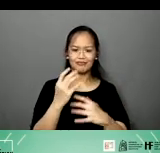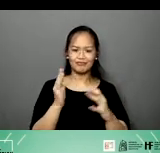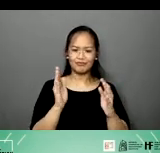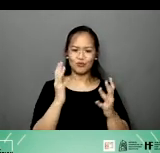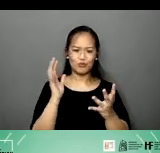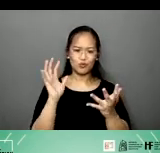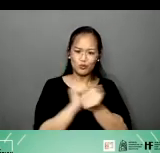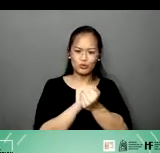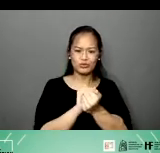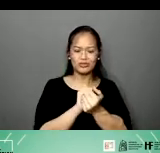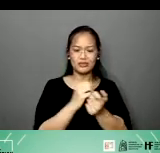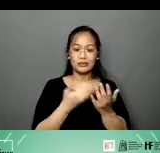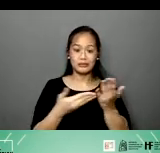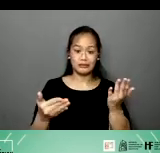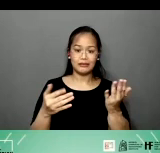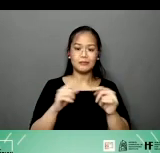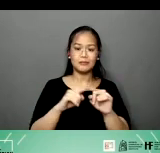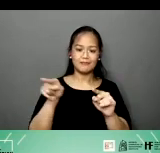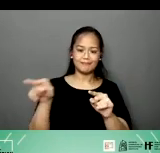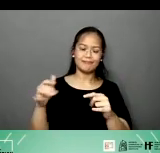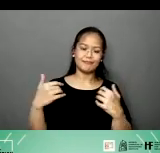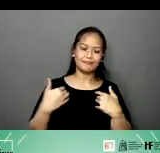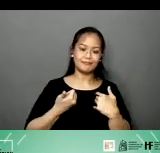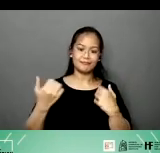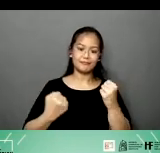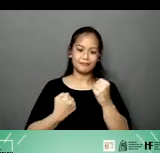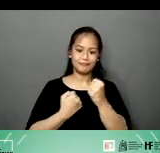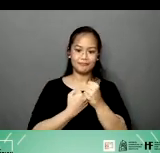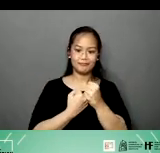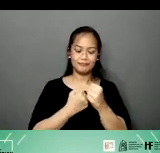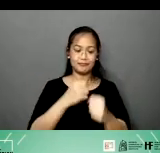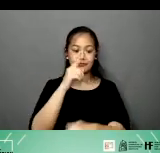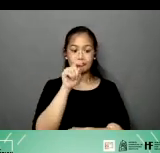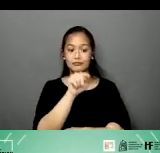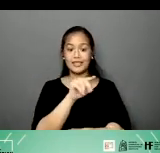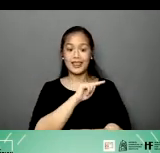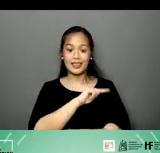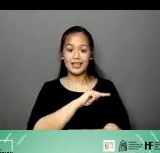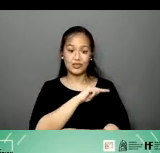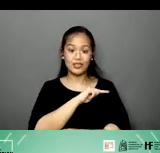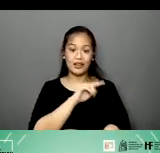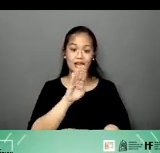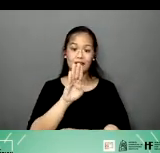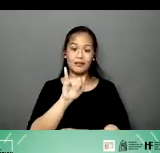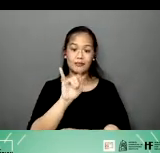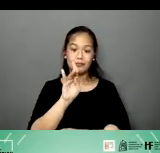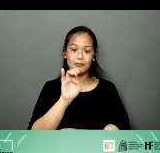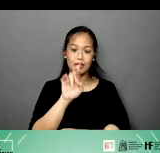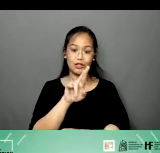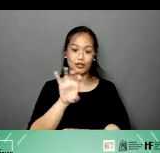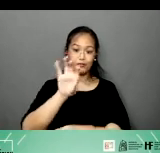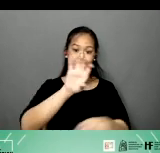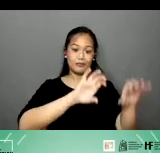Next is in terms of sustainability. It's because it uses natural binder and coconut fiber. These packaging can